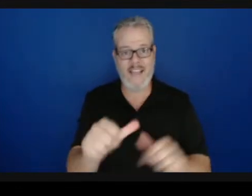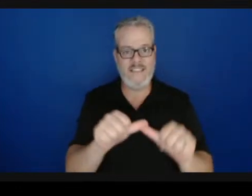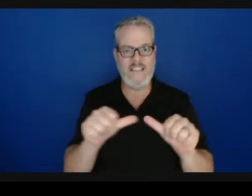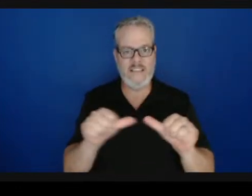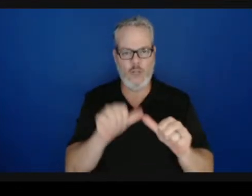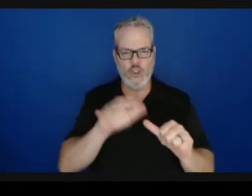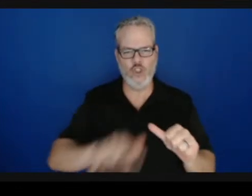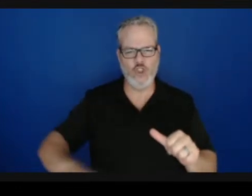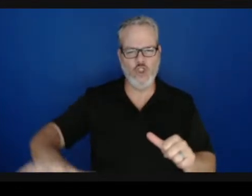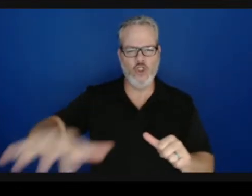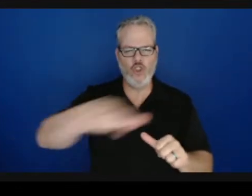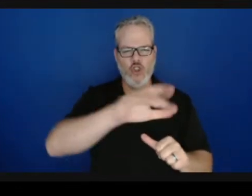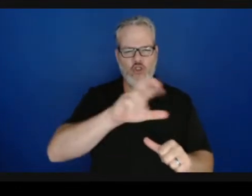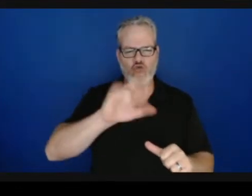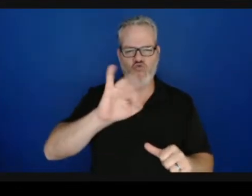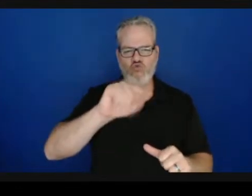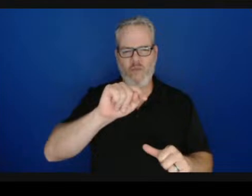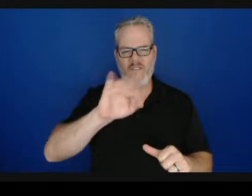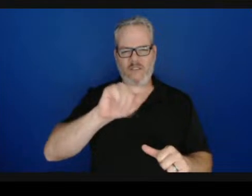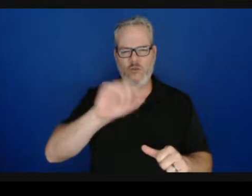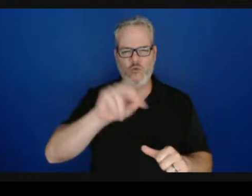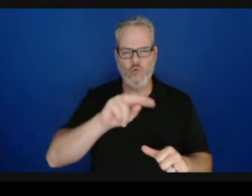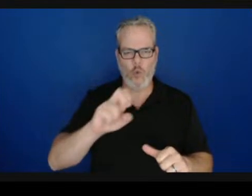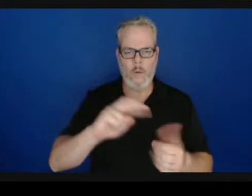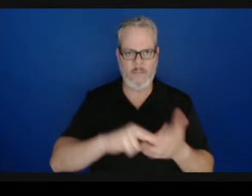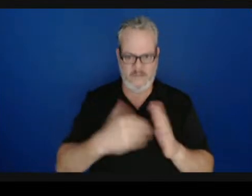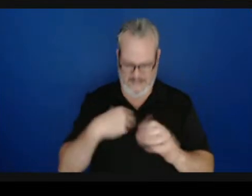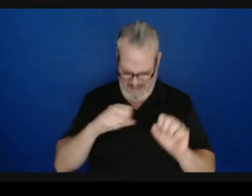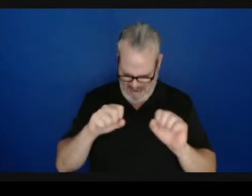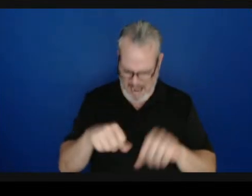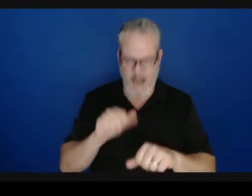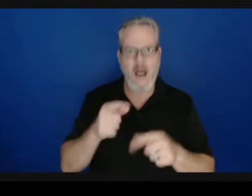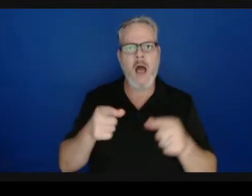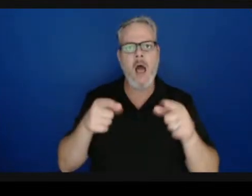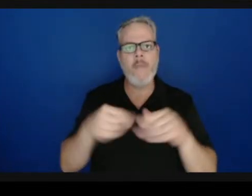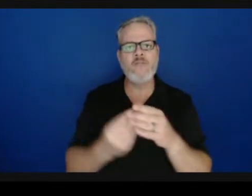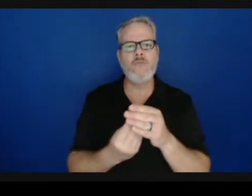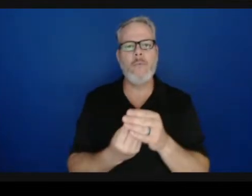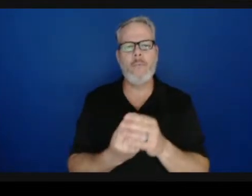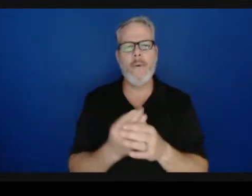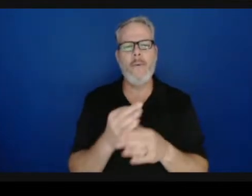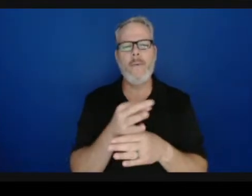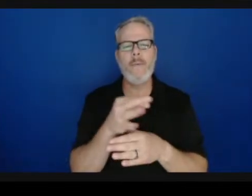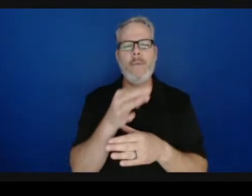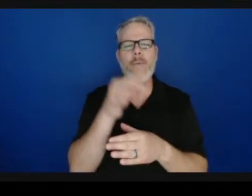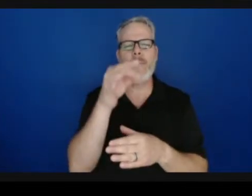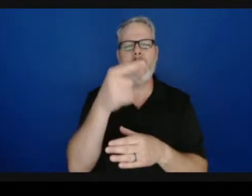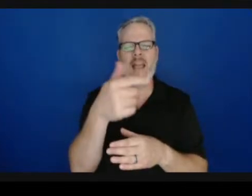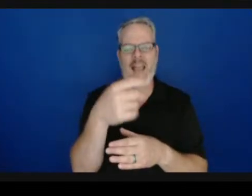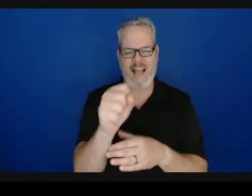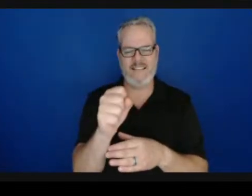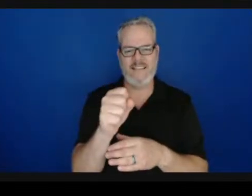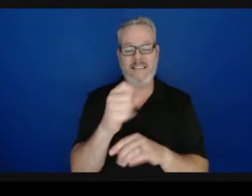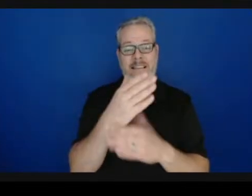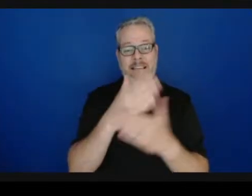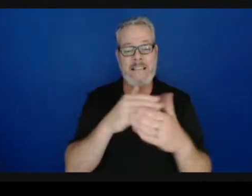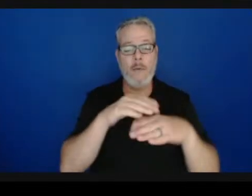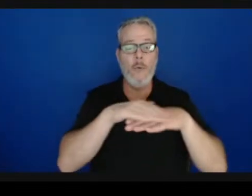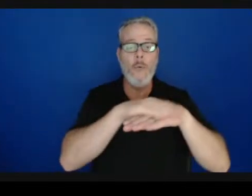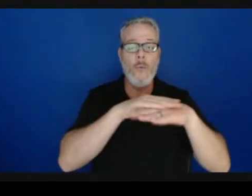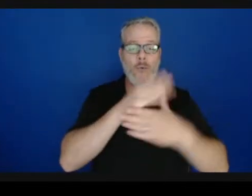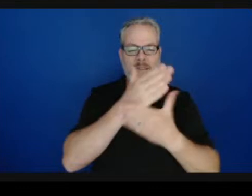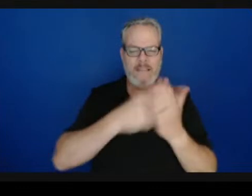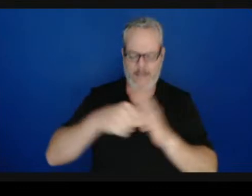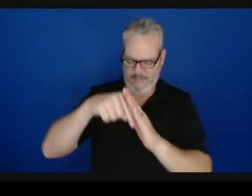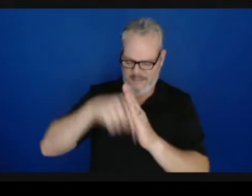candidate for gas coming out, right? Because all those areas have old magma reservoir storage areas, and some of those are shallower than others. And it's really the magma